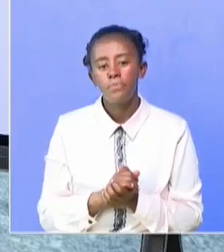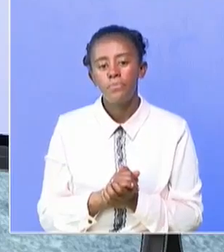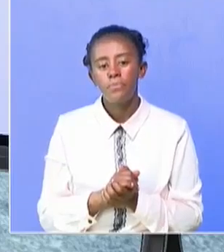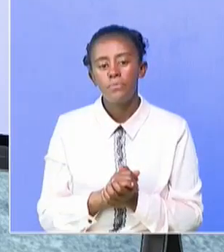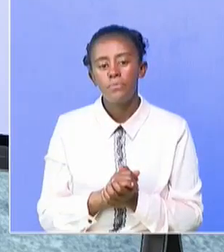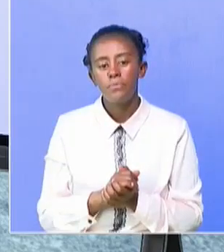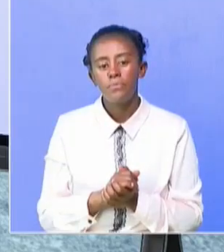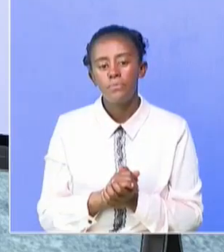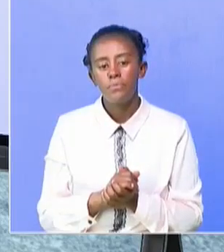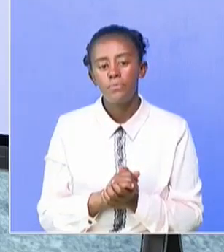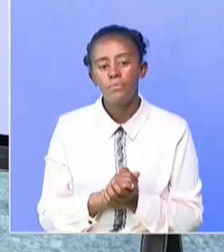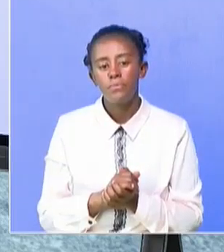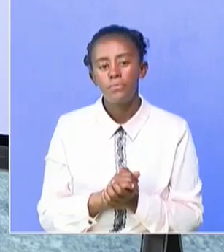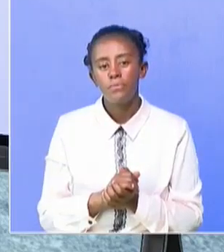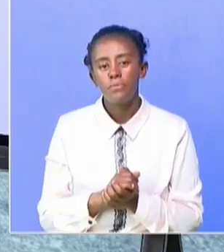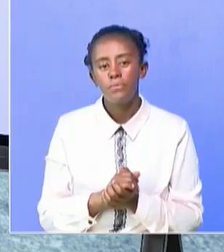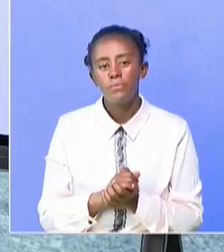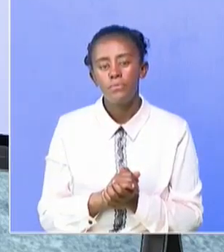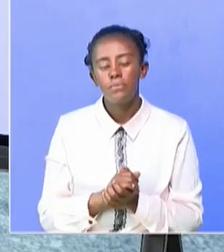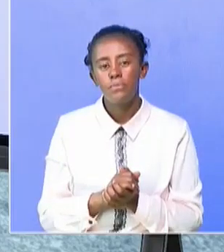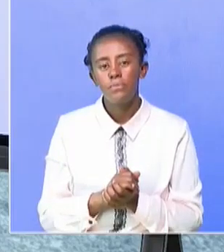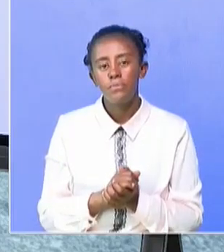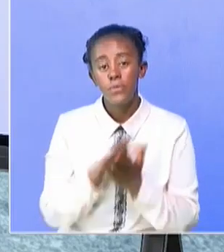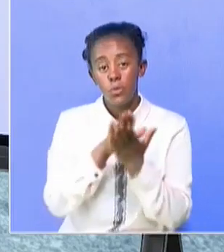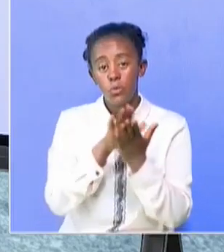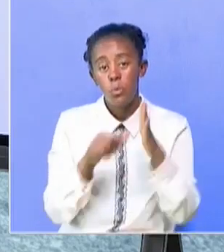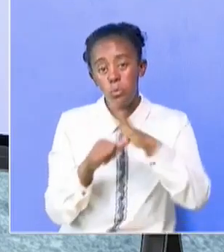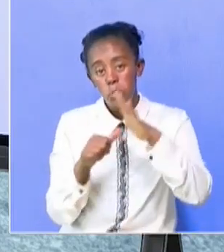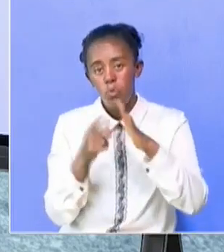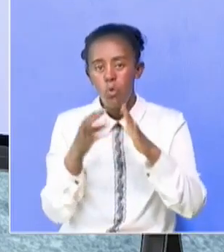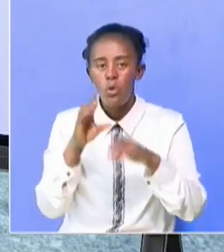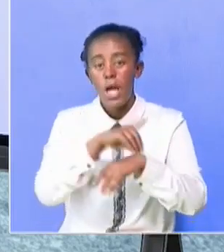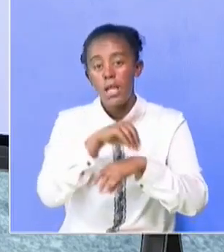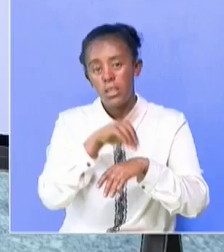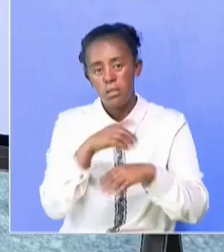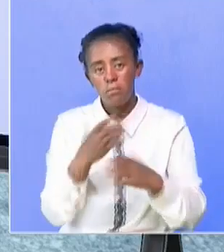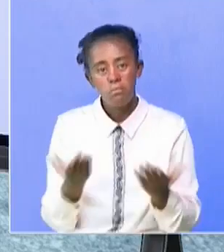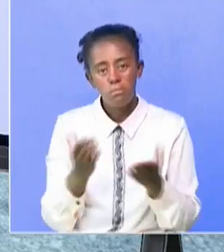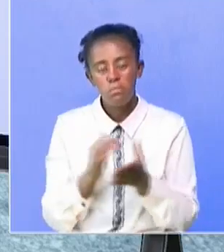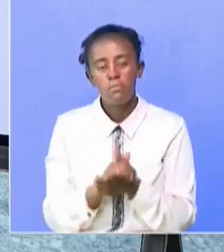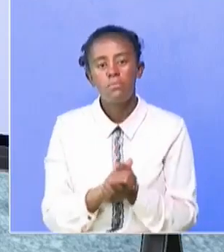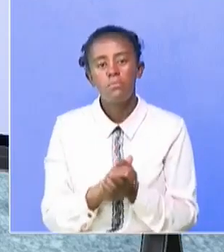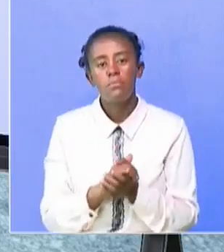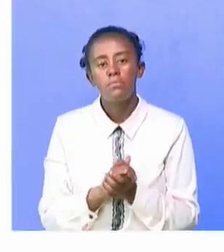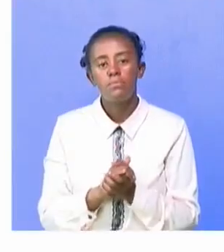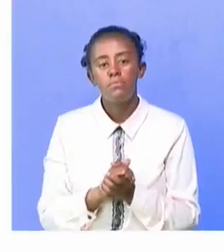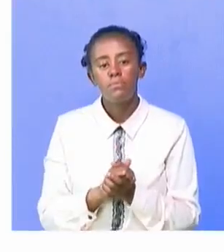may be a school principal or director.